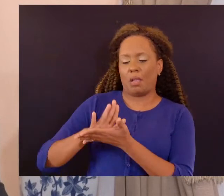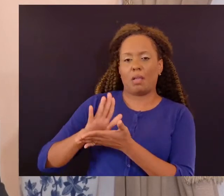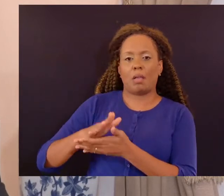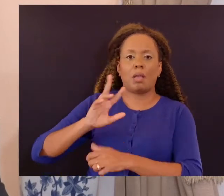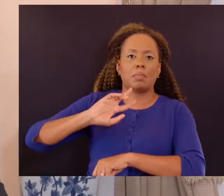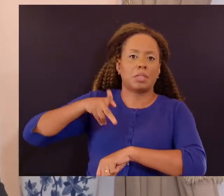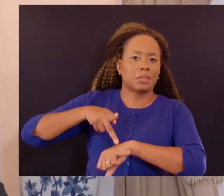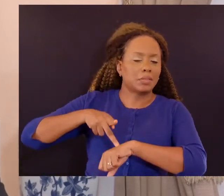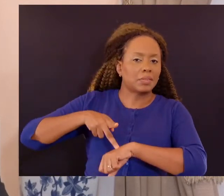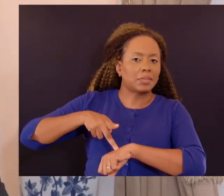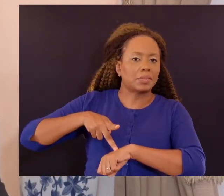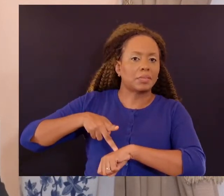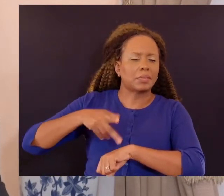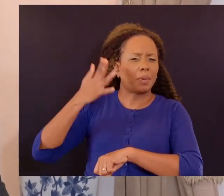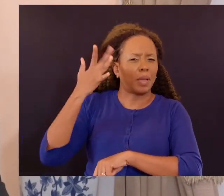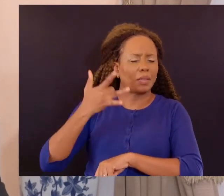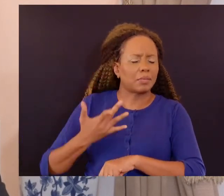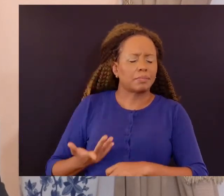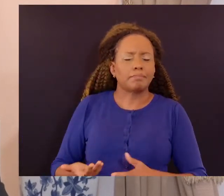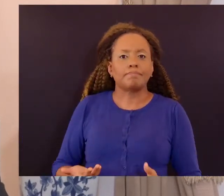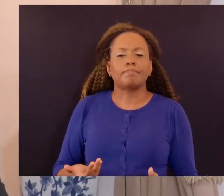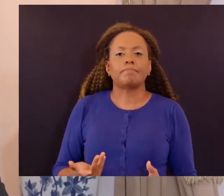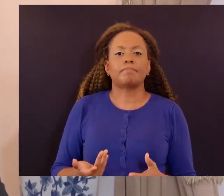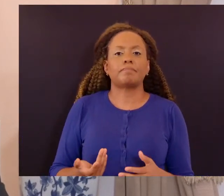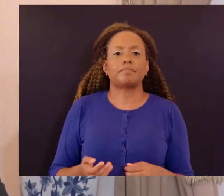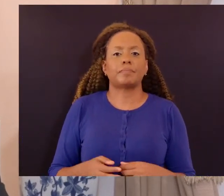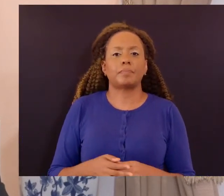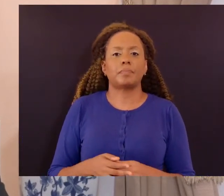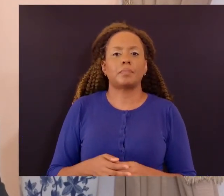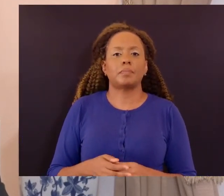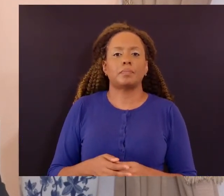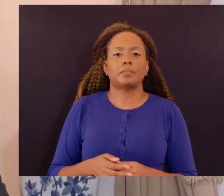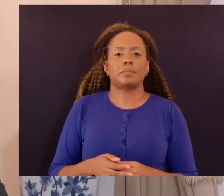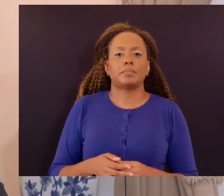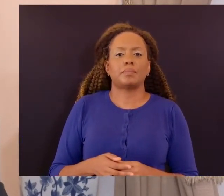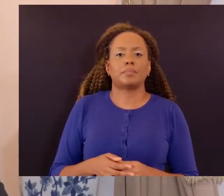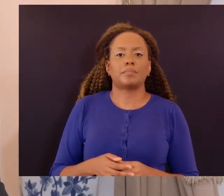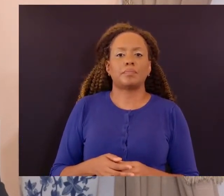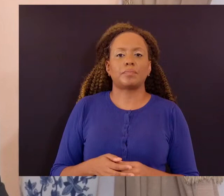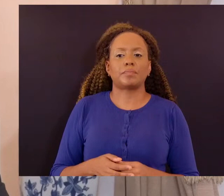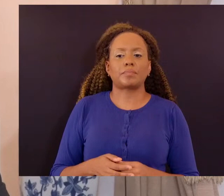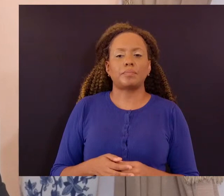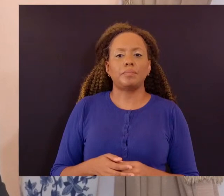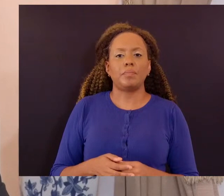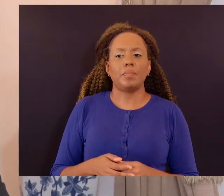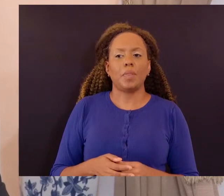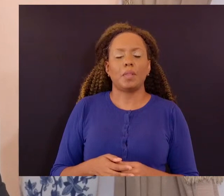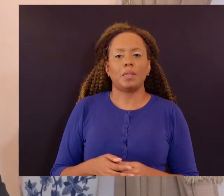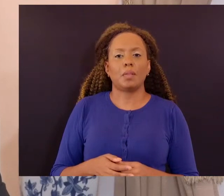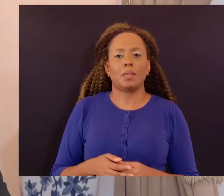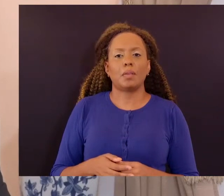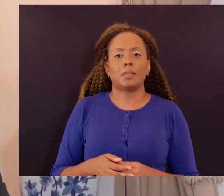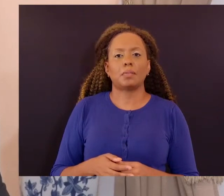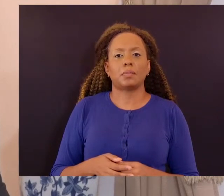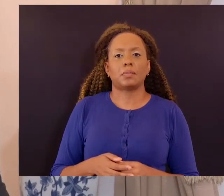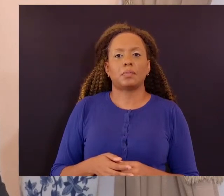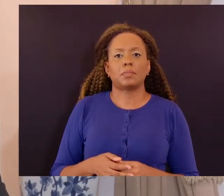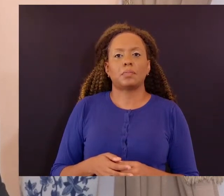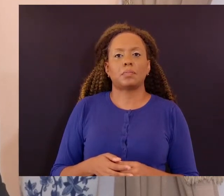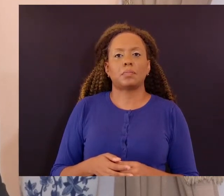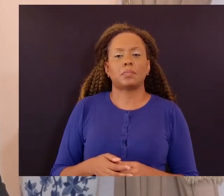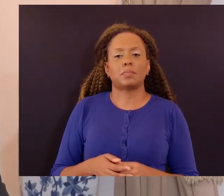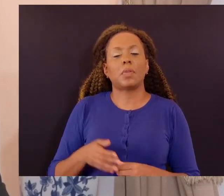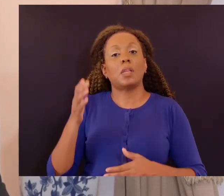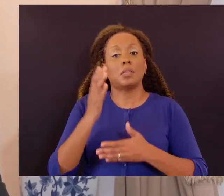because we recognize that for most people, decisions in relation to the choice of school is based on a historical